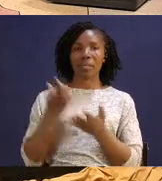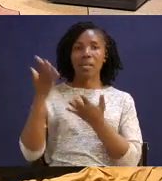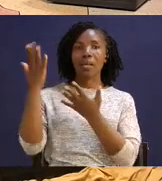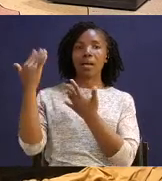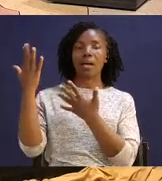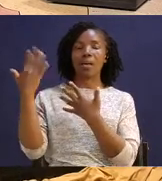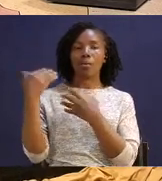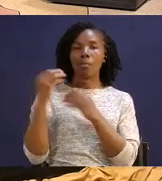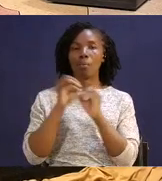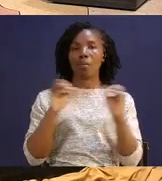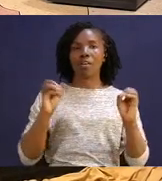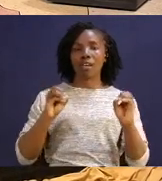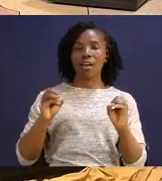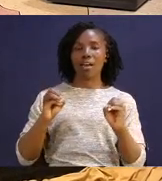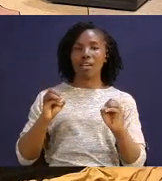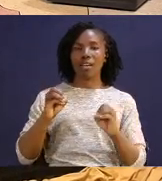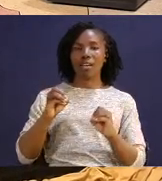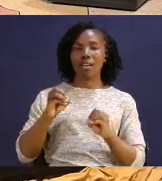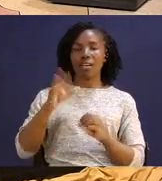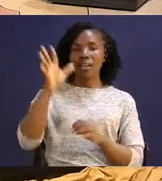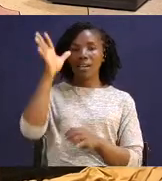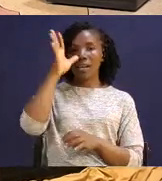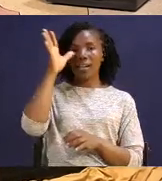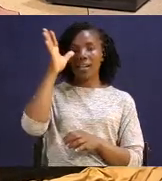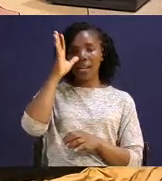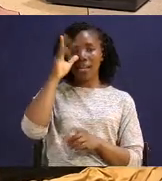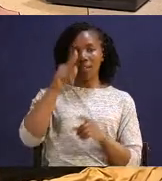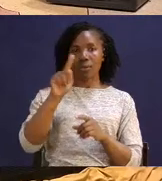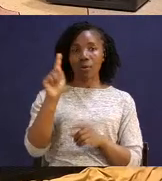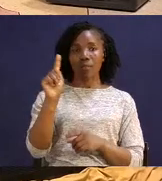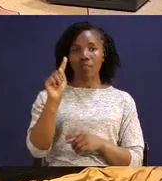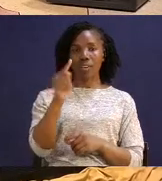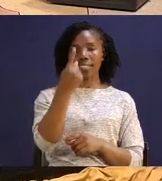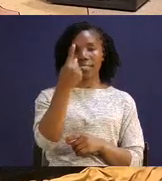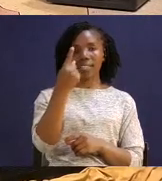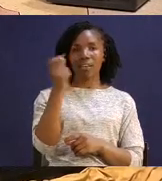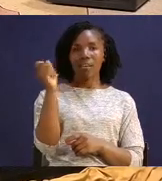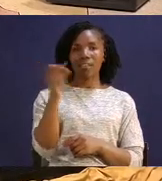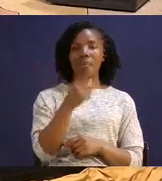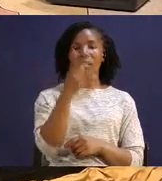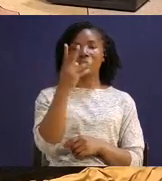I hope nobody fooled you on 1st of April. I hope you are covered.